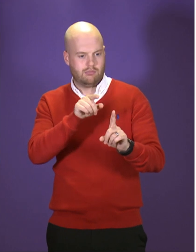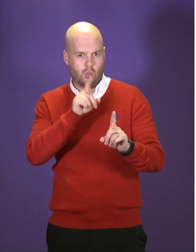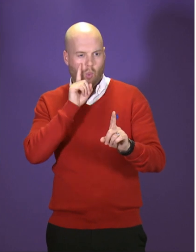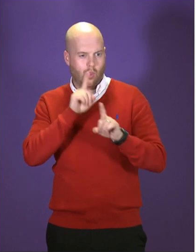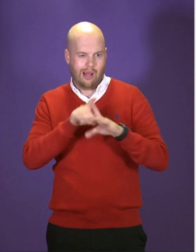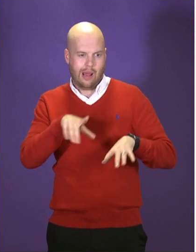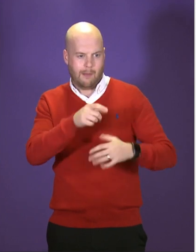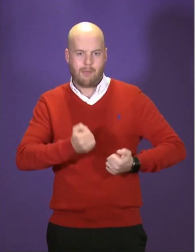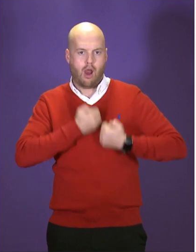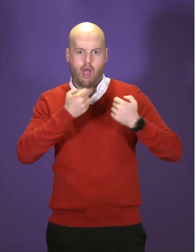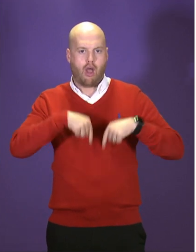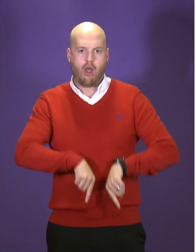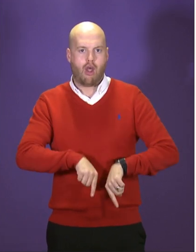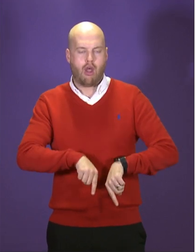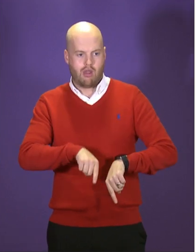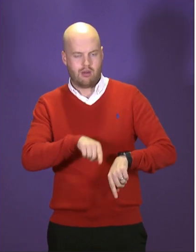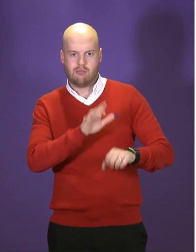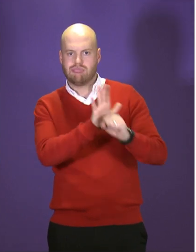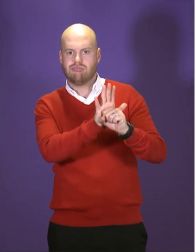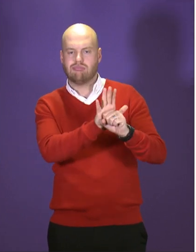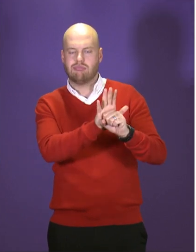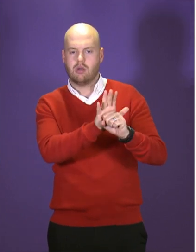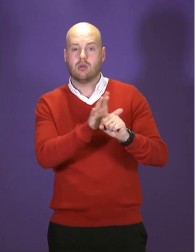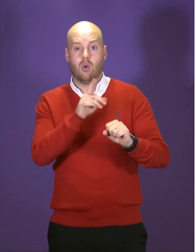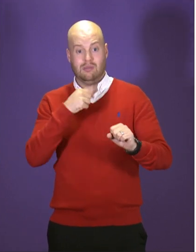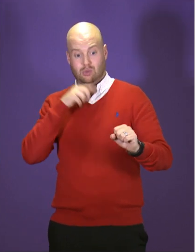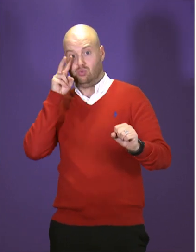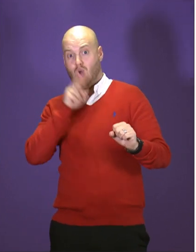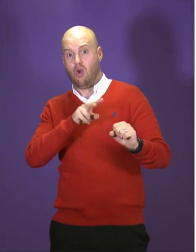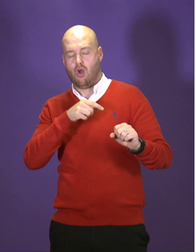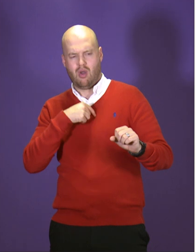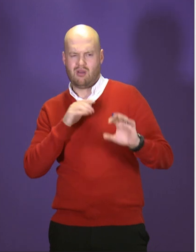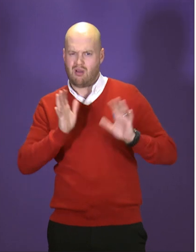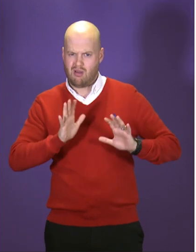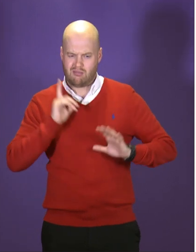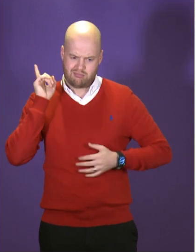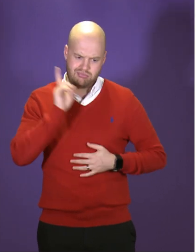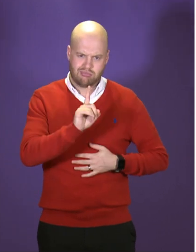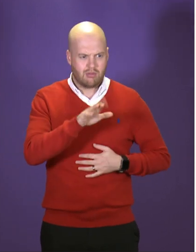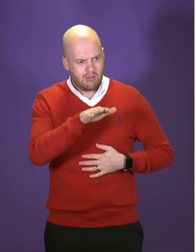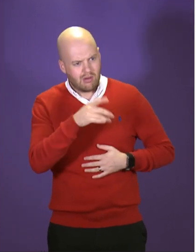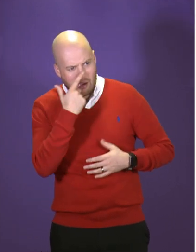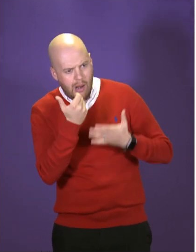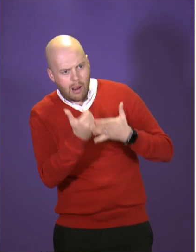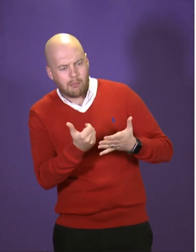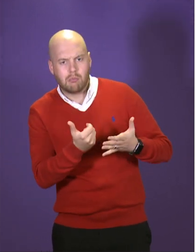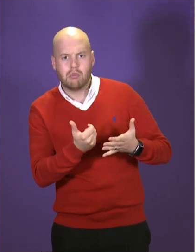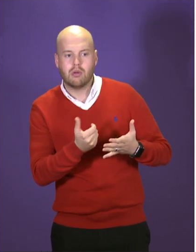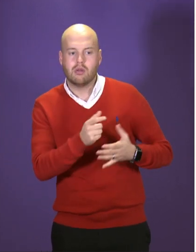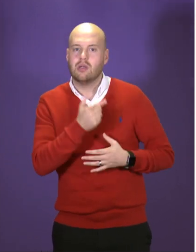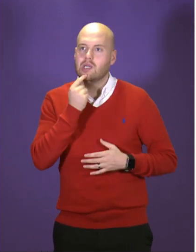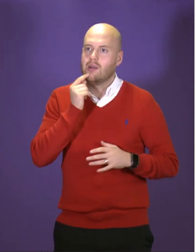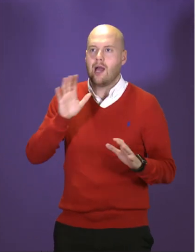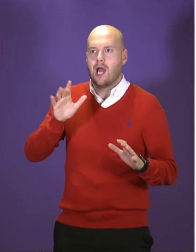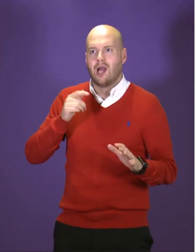you?" And the man said, "You know, I sleep on the pavement up the road opposite the SMS hospital. And I know